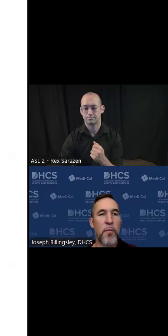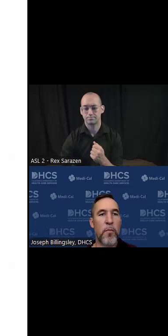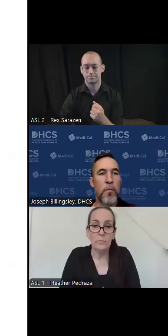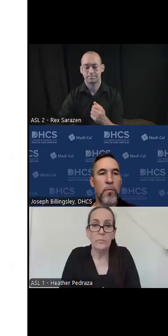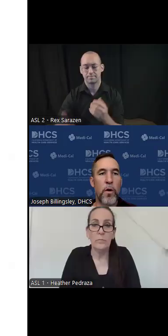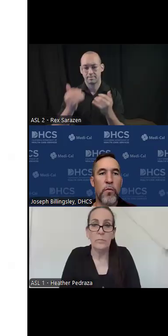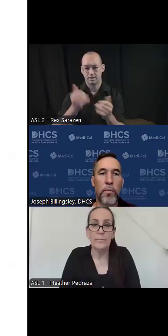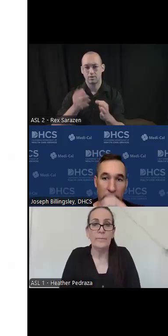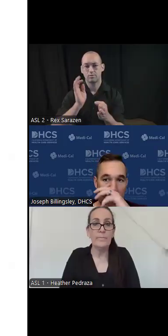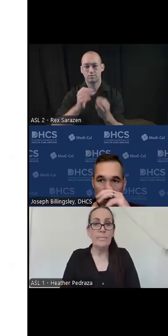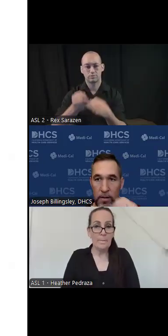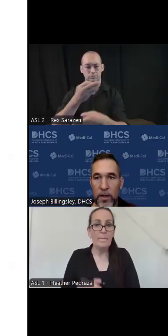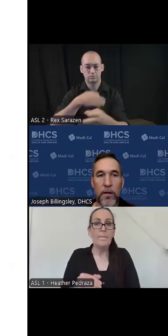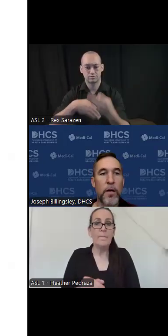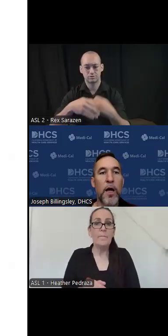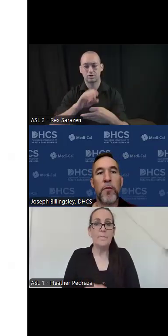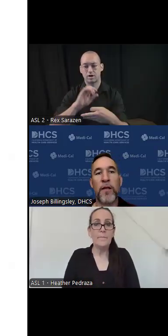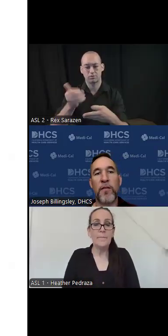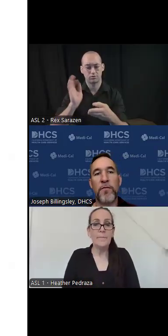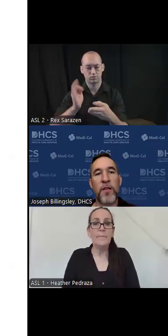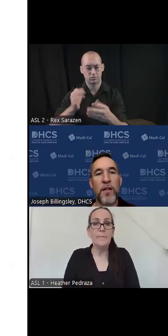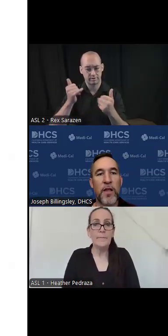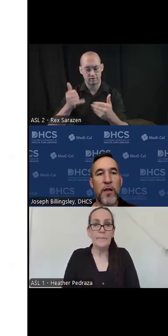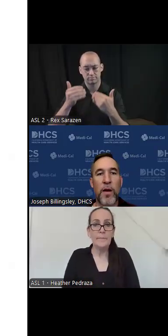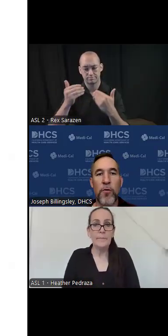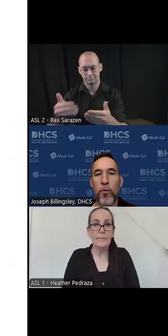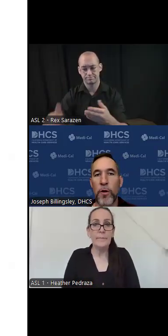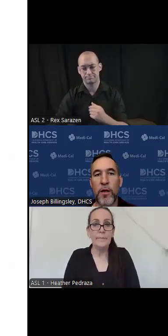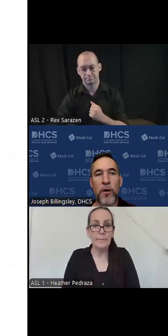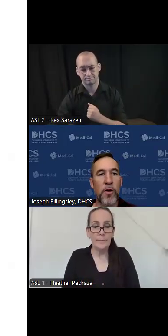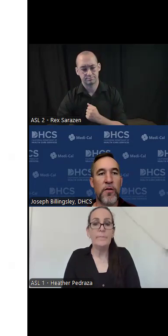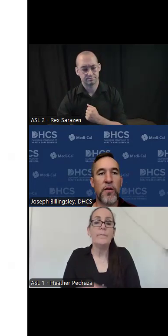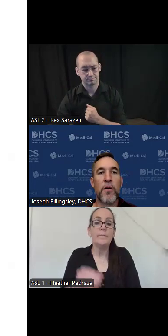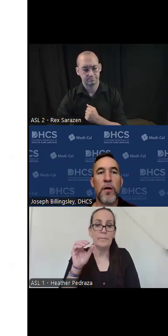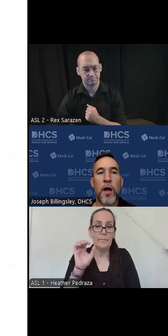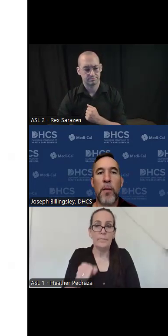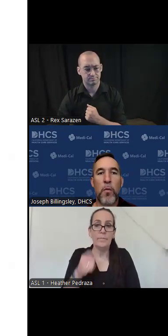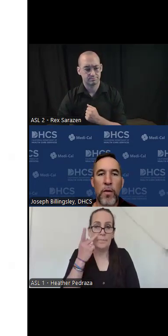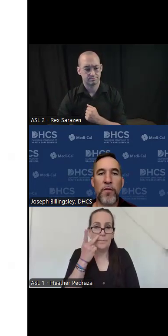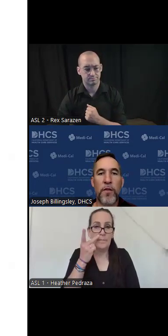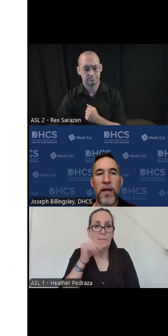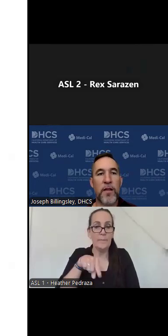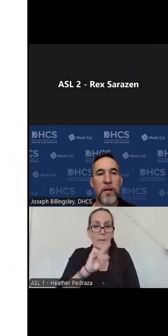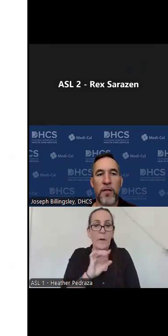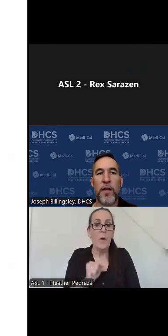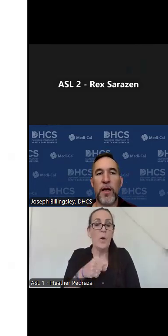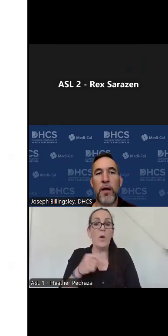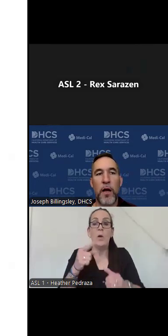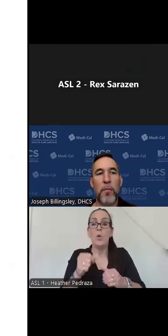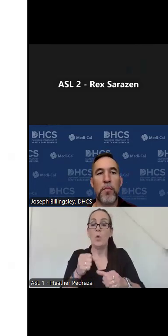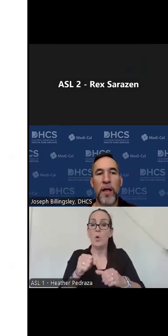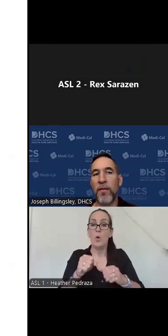months. One, we plan to use the 1915C waiver authority concurrent with the state's